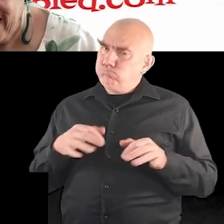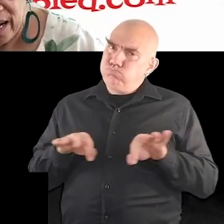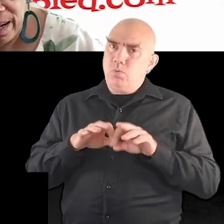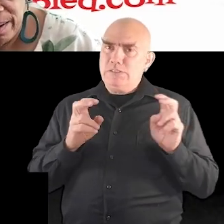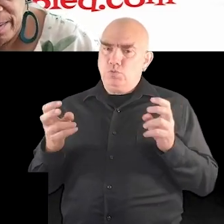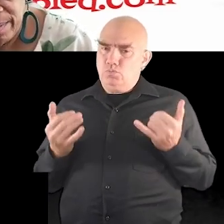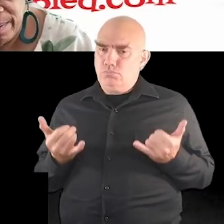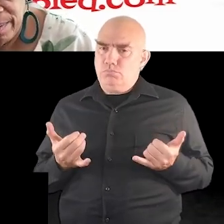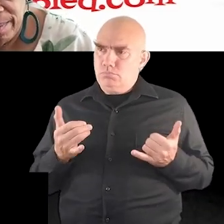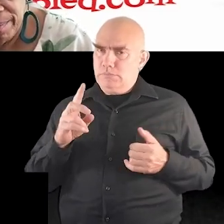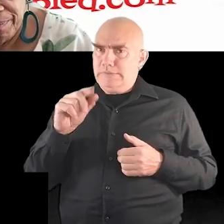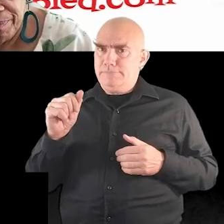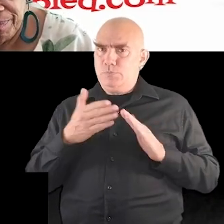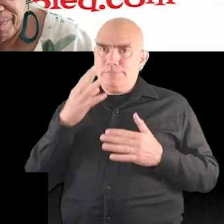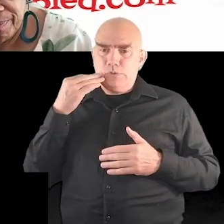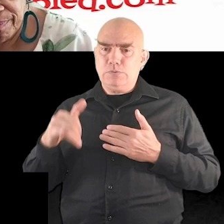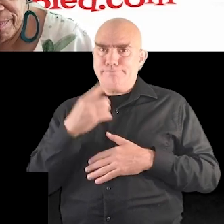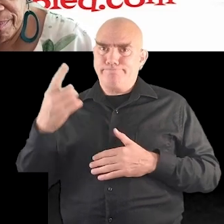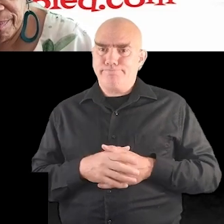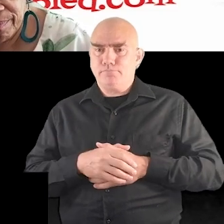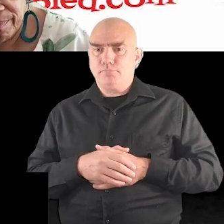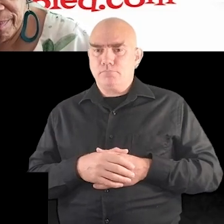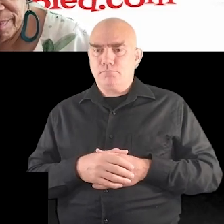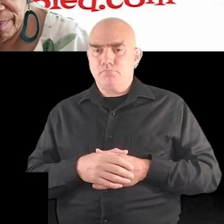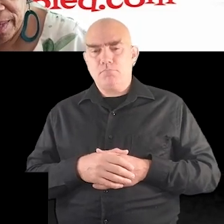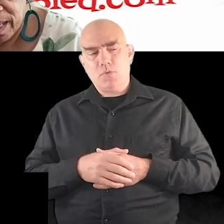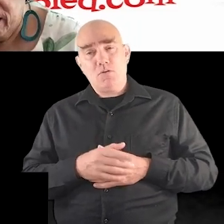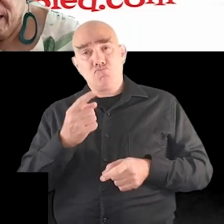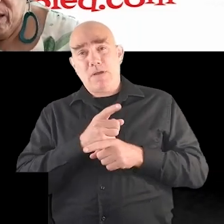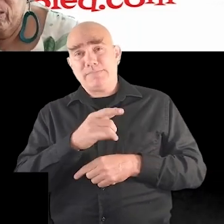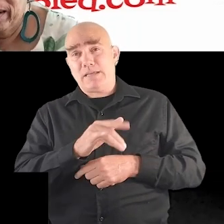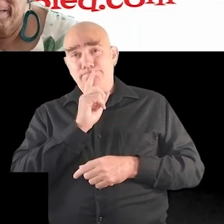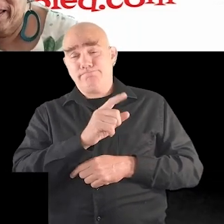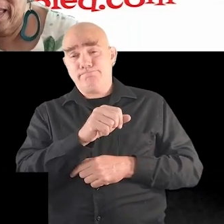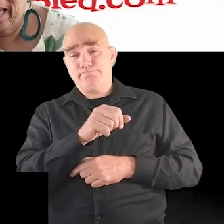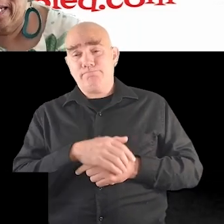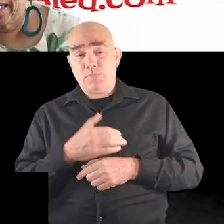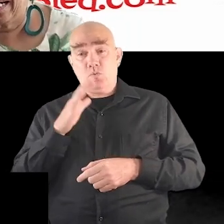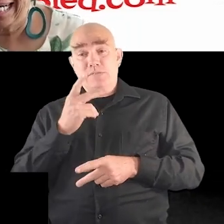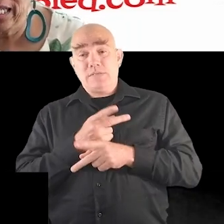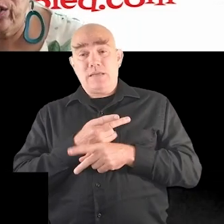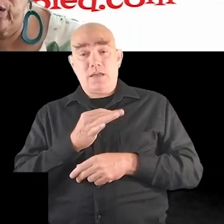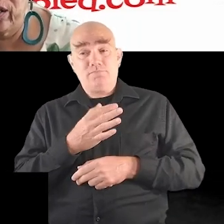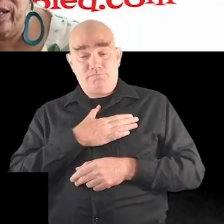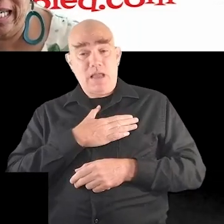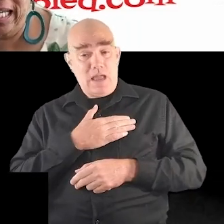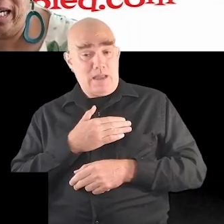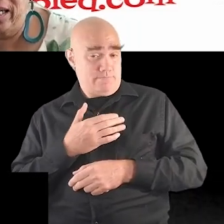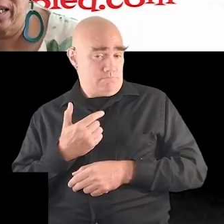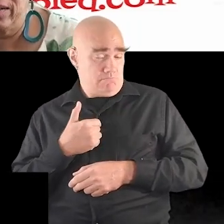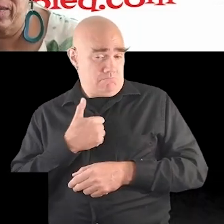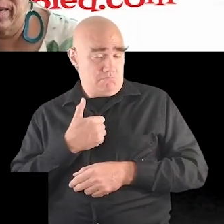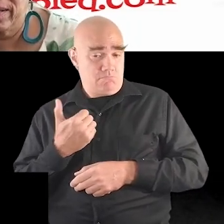is the most crucial issue facing the disability community today. You're right about that. I used to